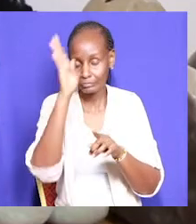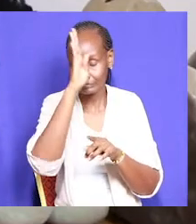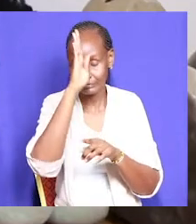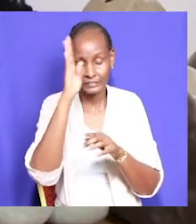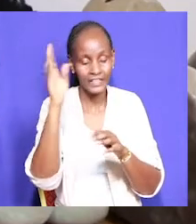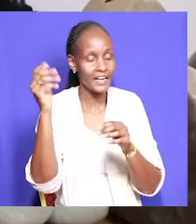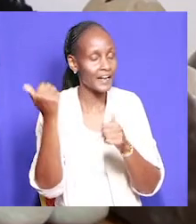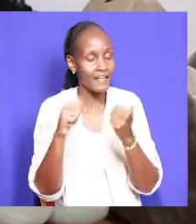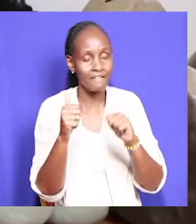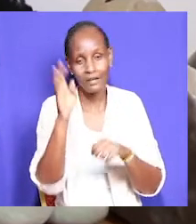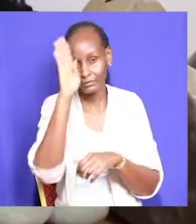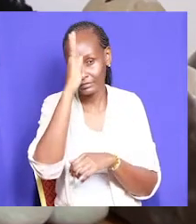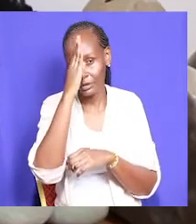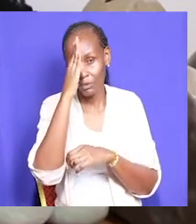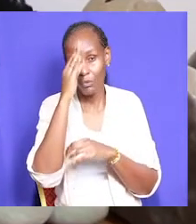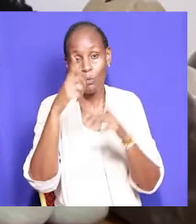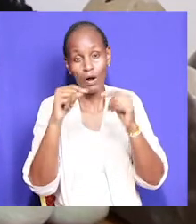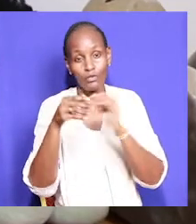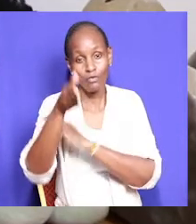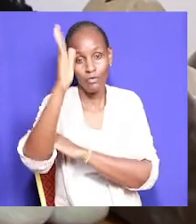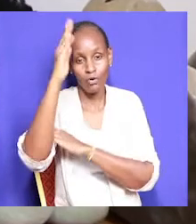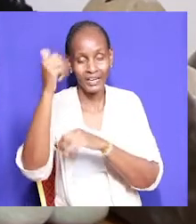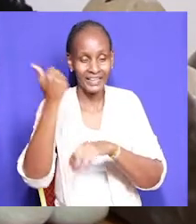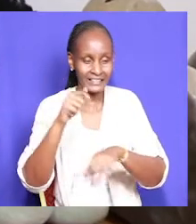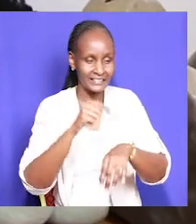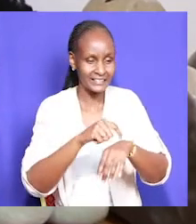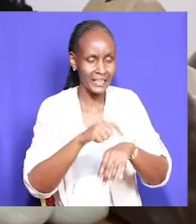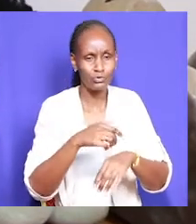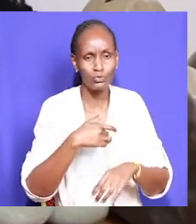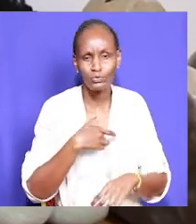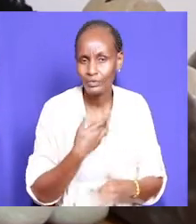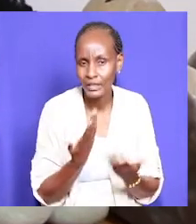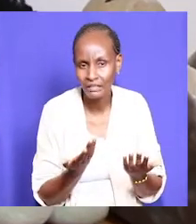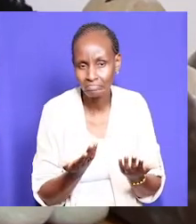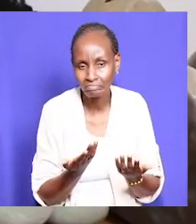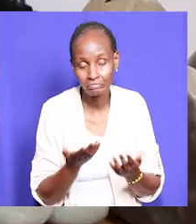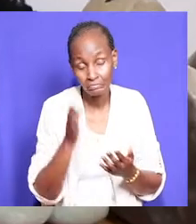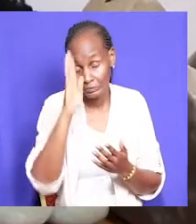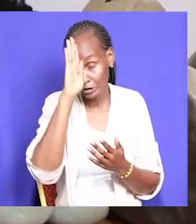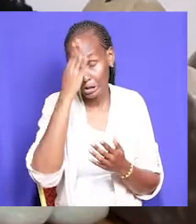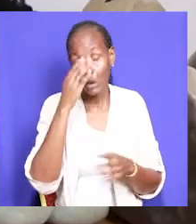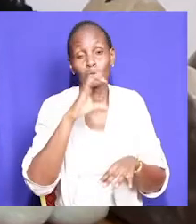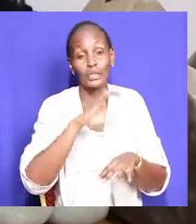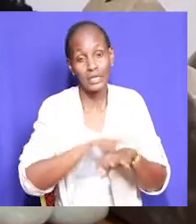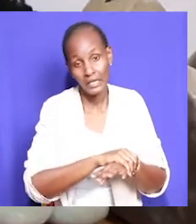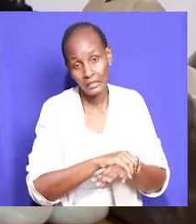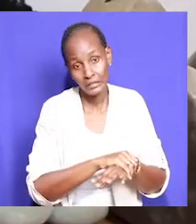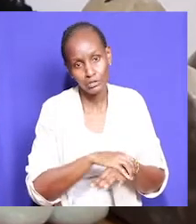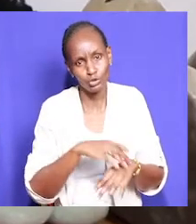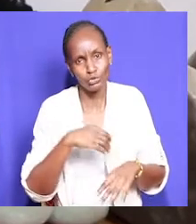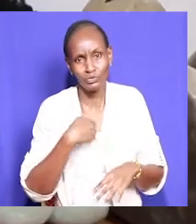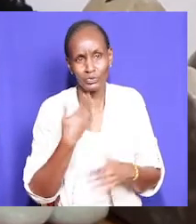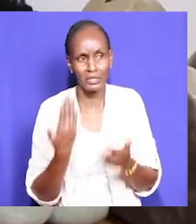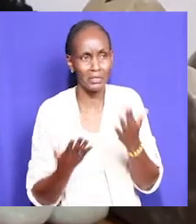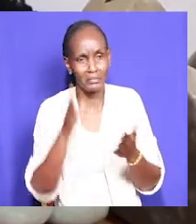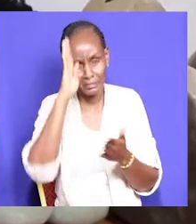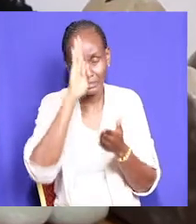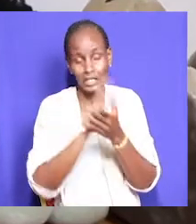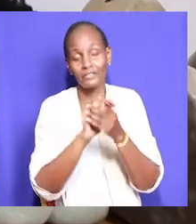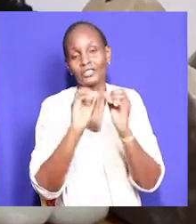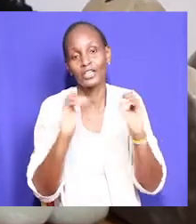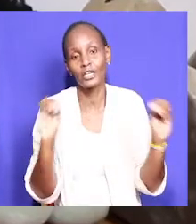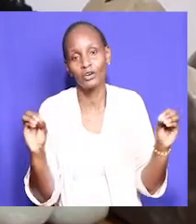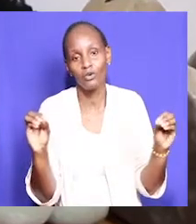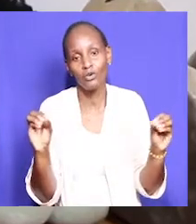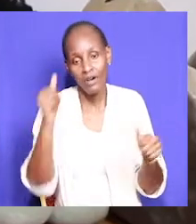right? So anytime you feel like you're doubting or you feel like you're not believing anymore,